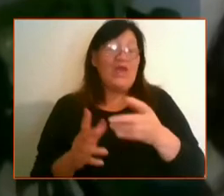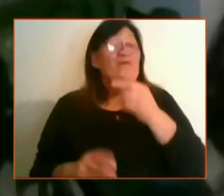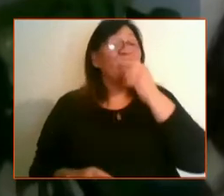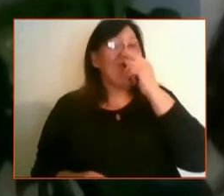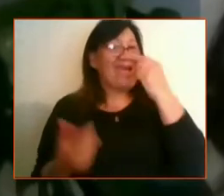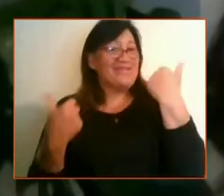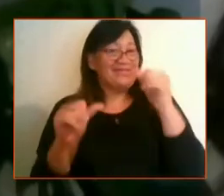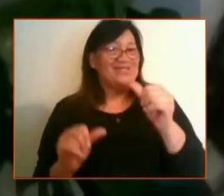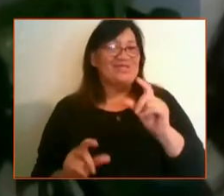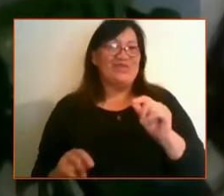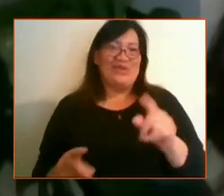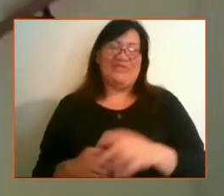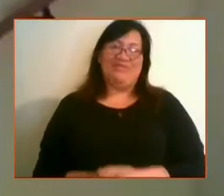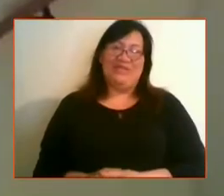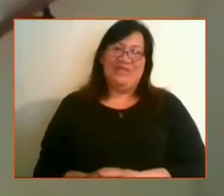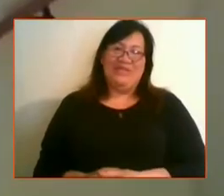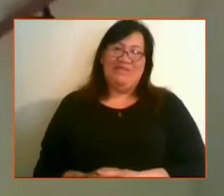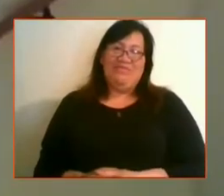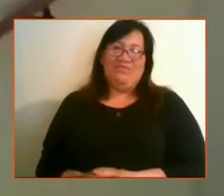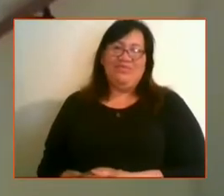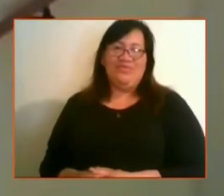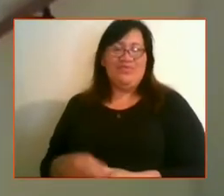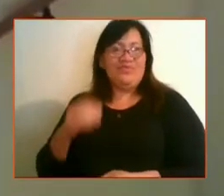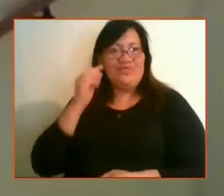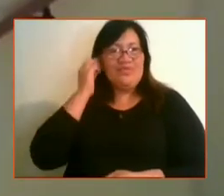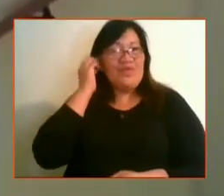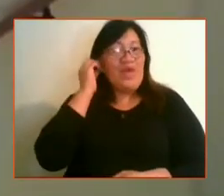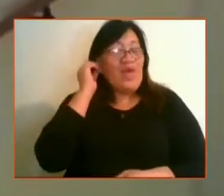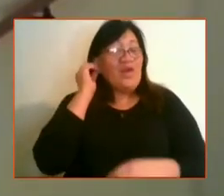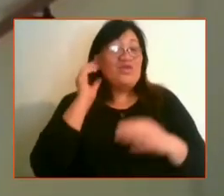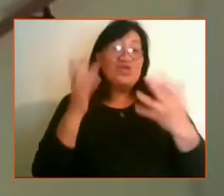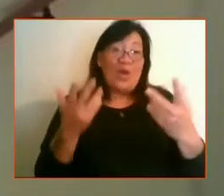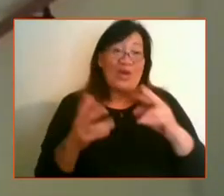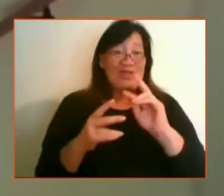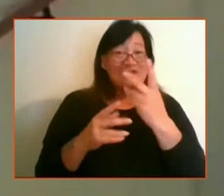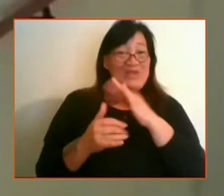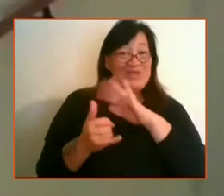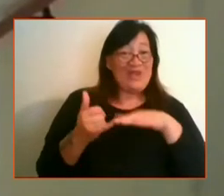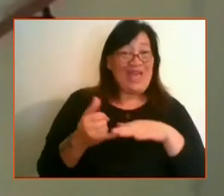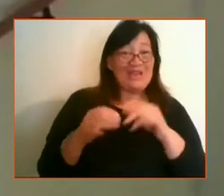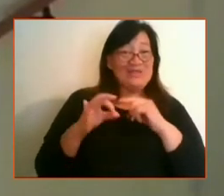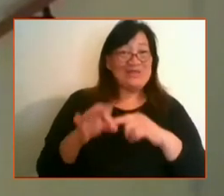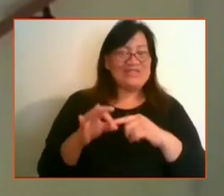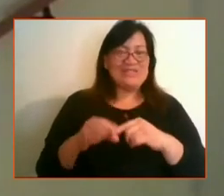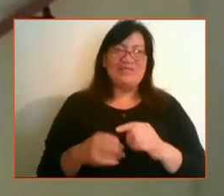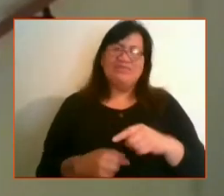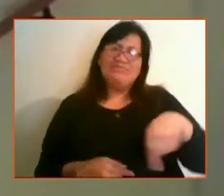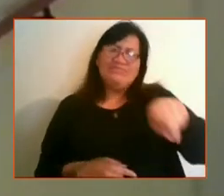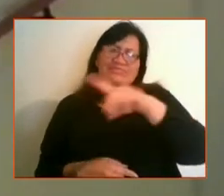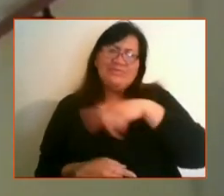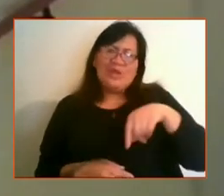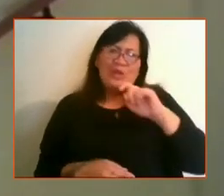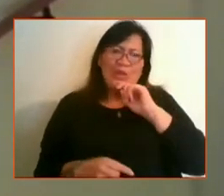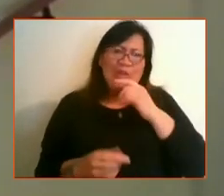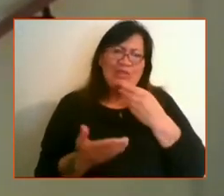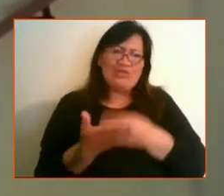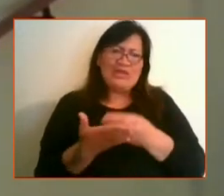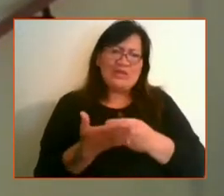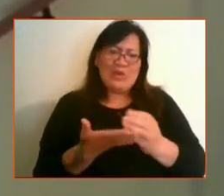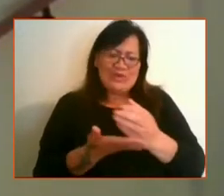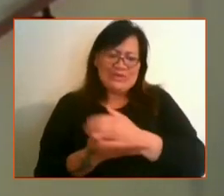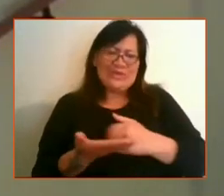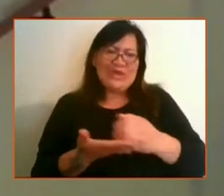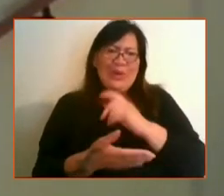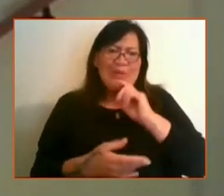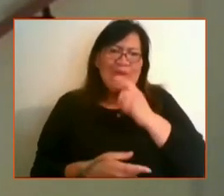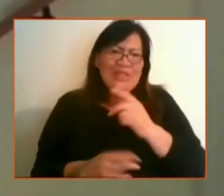that leads to, well, what is essentially our second to last question. So will the candidates commit to resourcing, and we have talked about this, but let's go